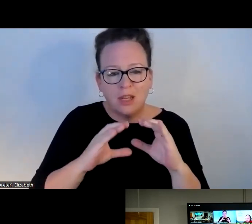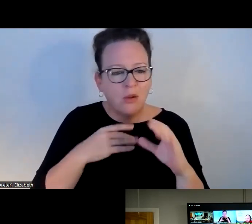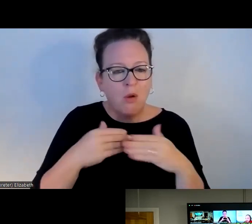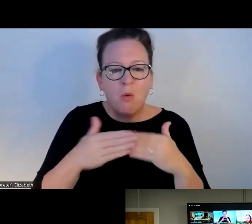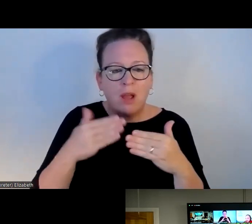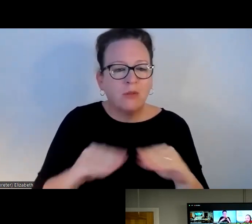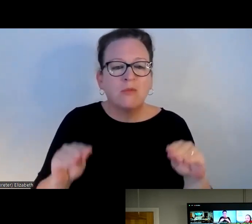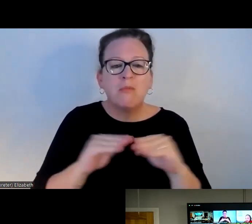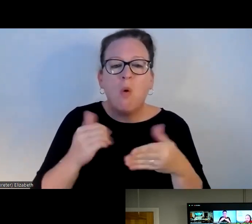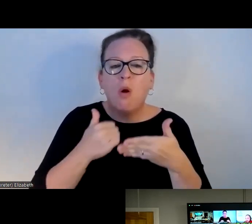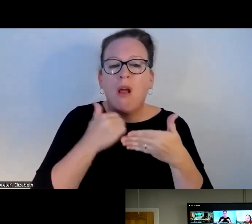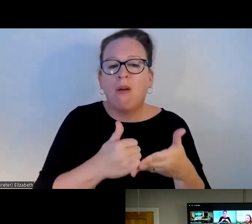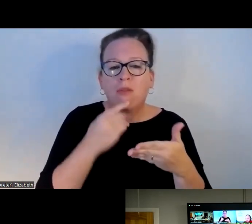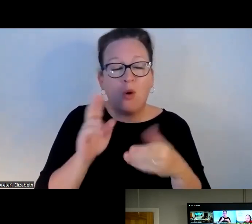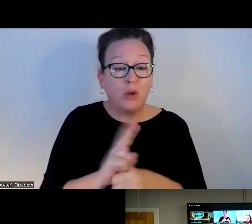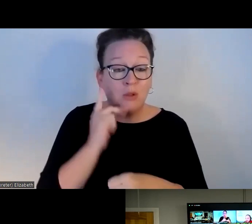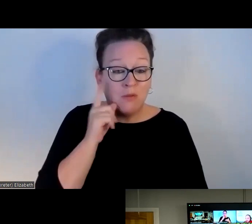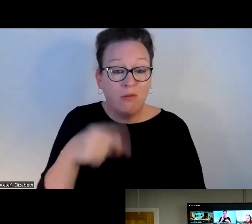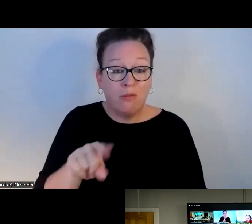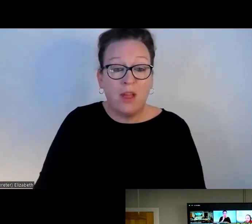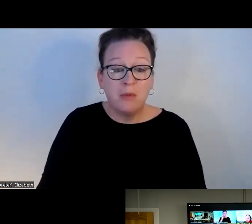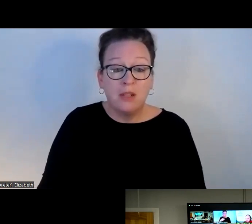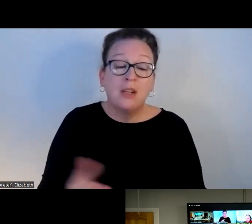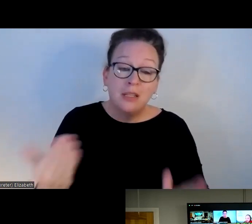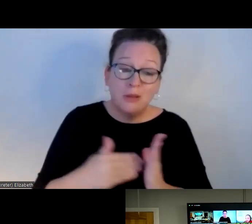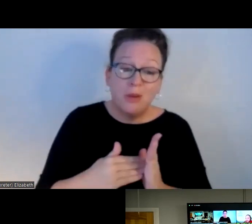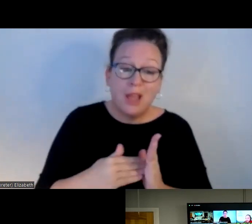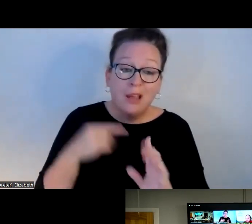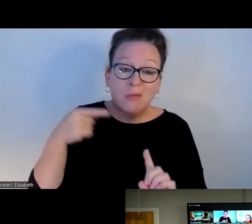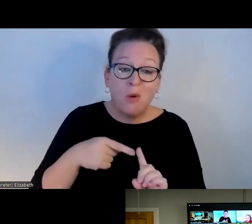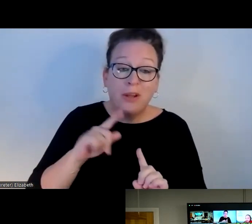useful? So just asking the question, I don't know.